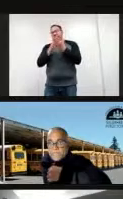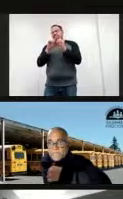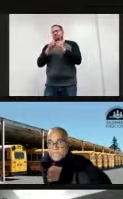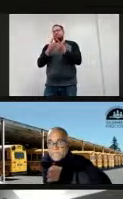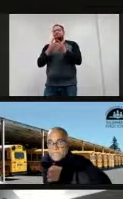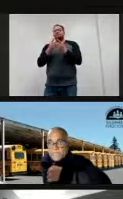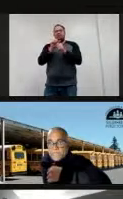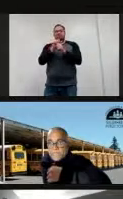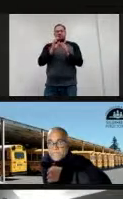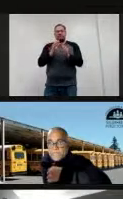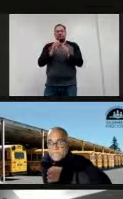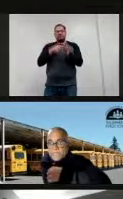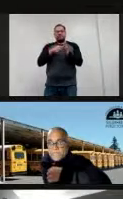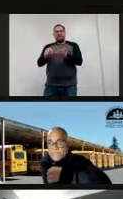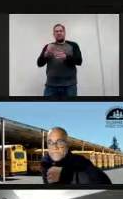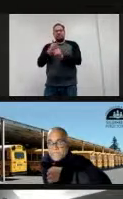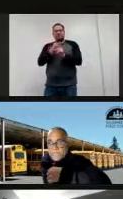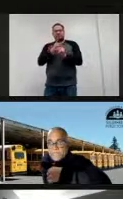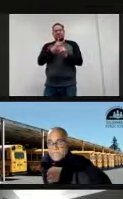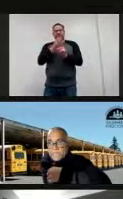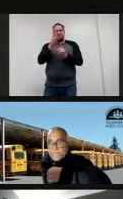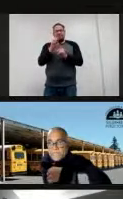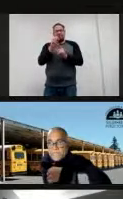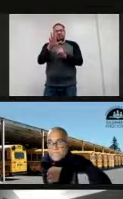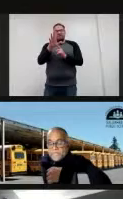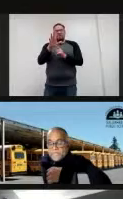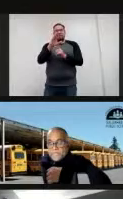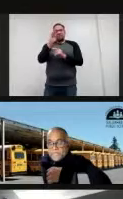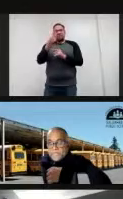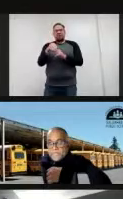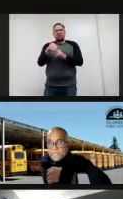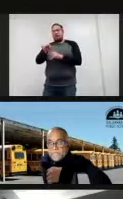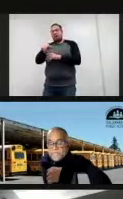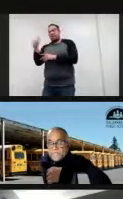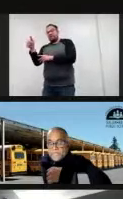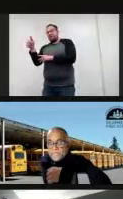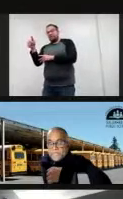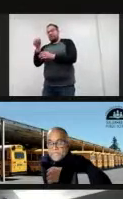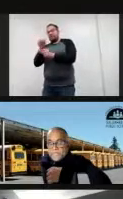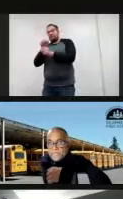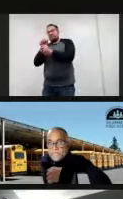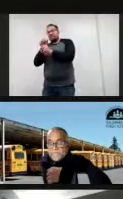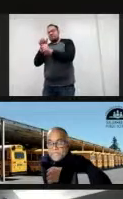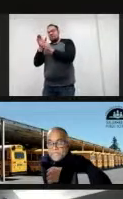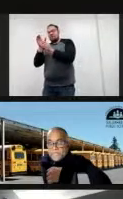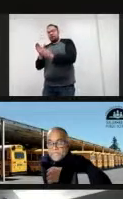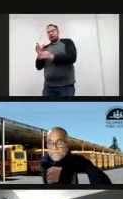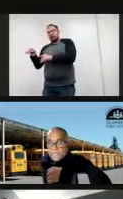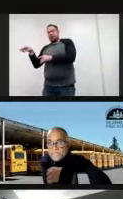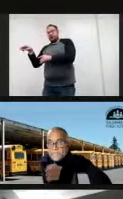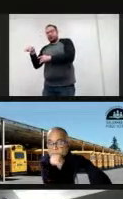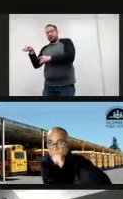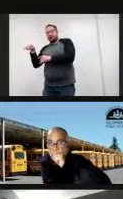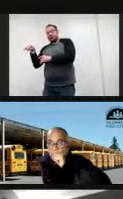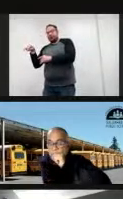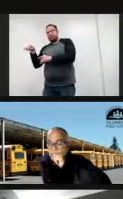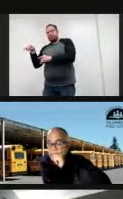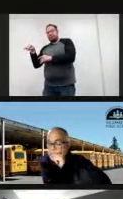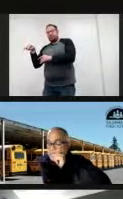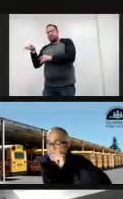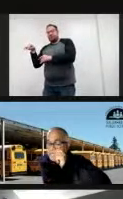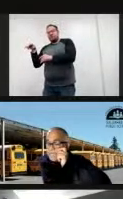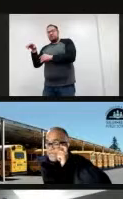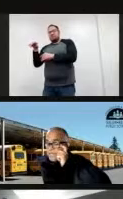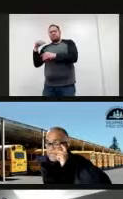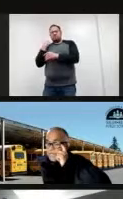own 6.5%, and in other districts, the employer pays that 6.5%. So in order to make sure when we compare Oregon